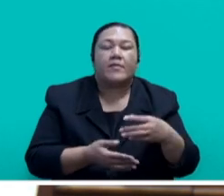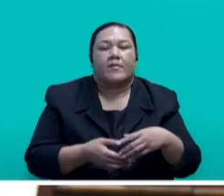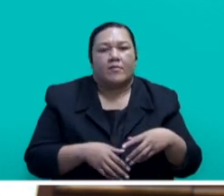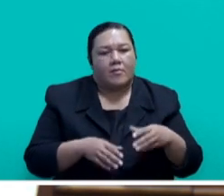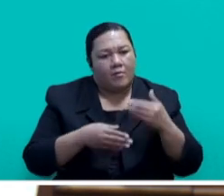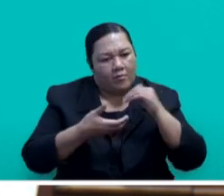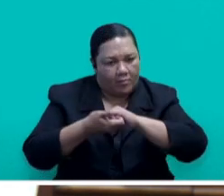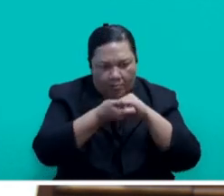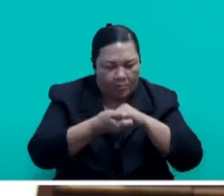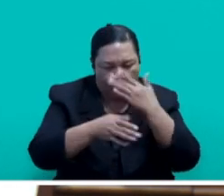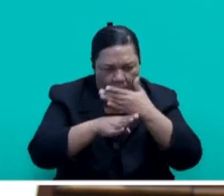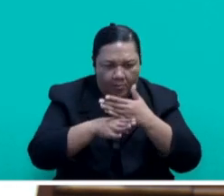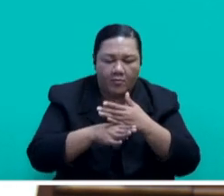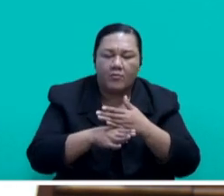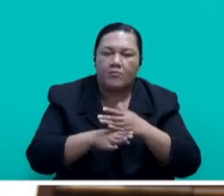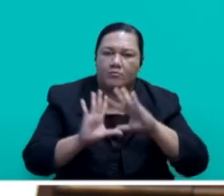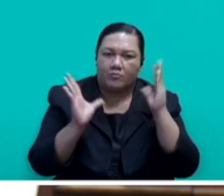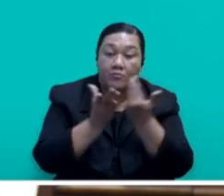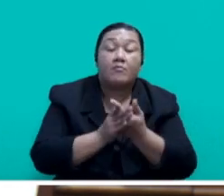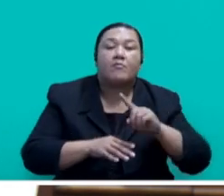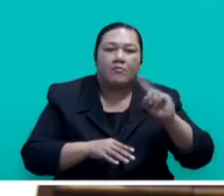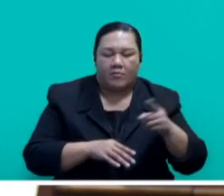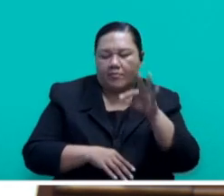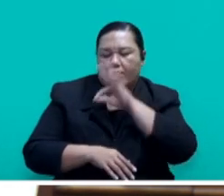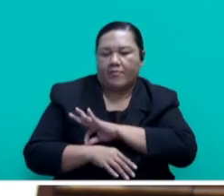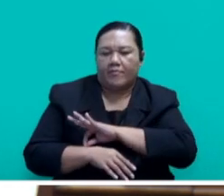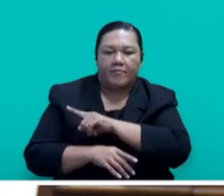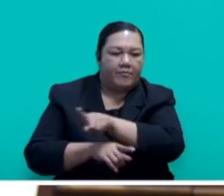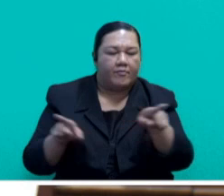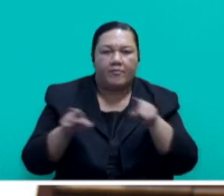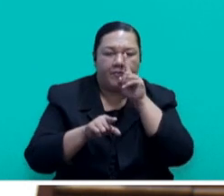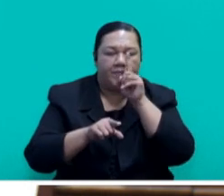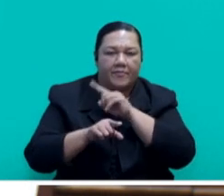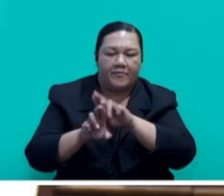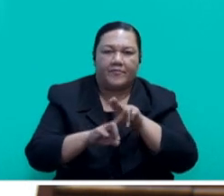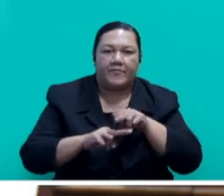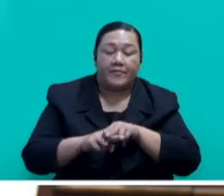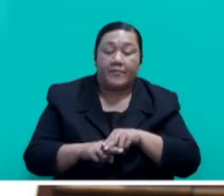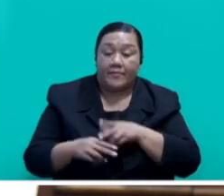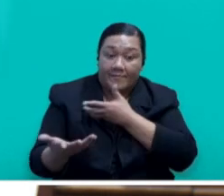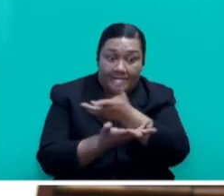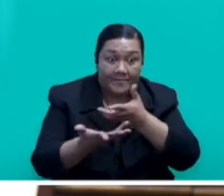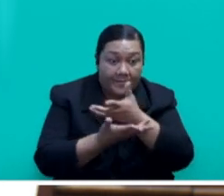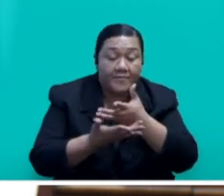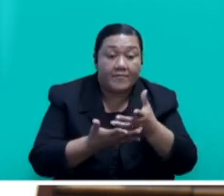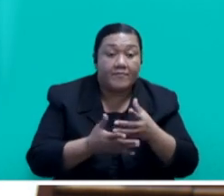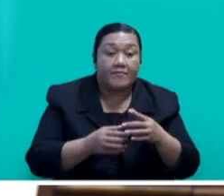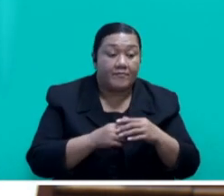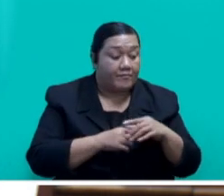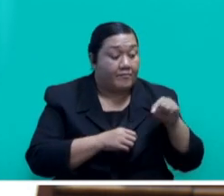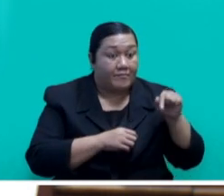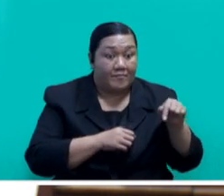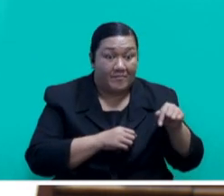nation. I will be discussing with my colleagues the best way of introducing an organized feedback